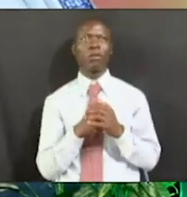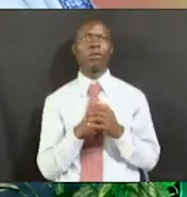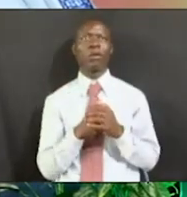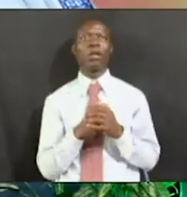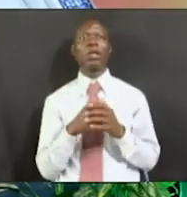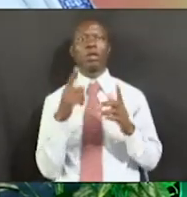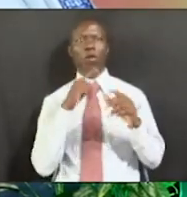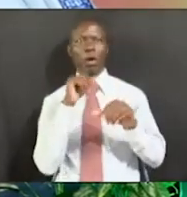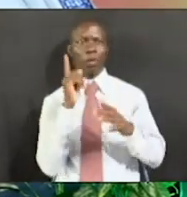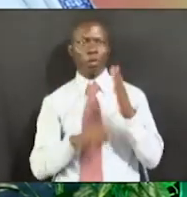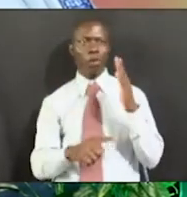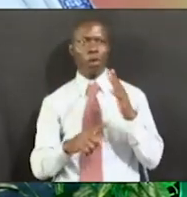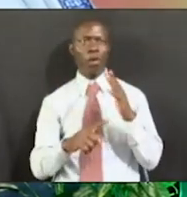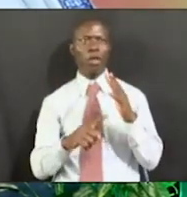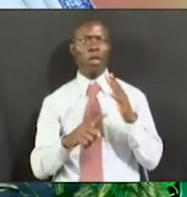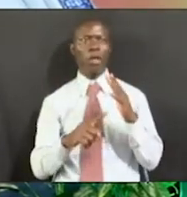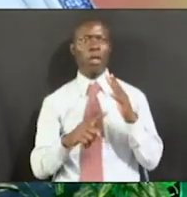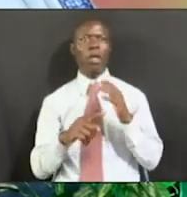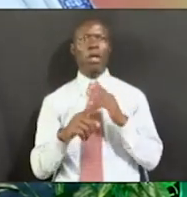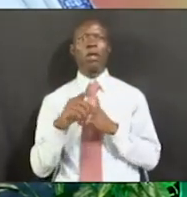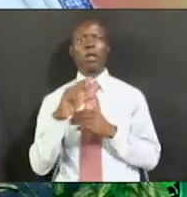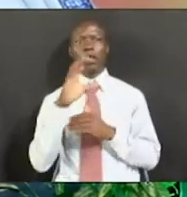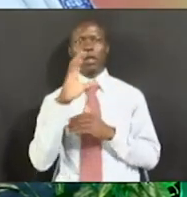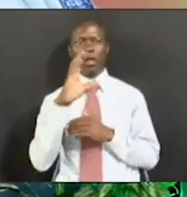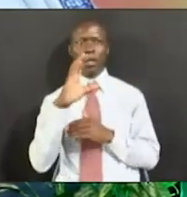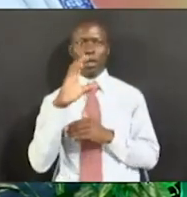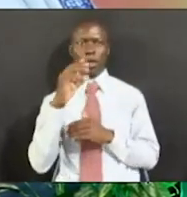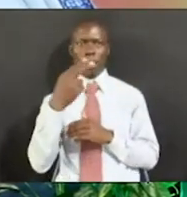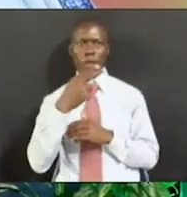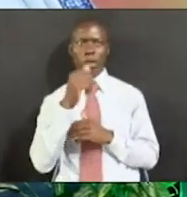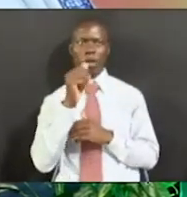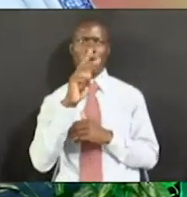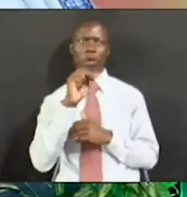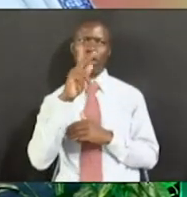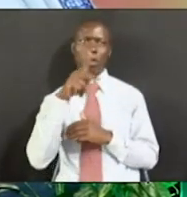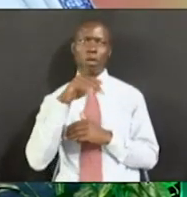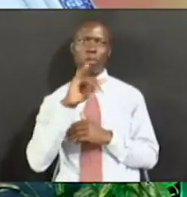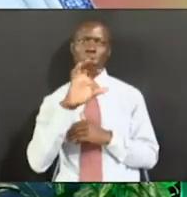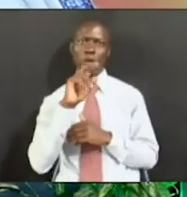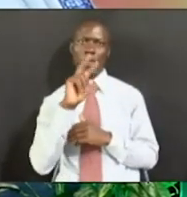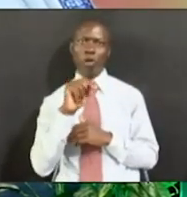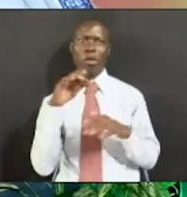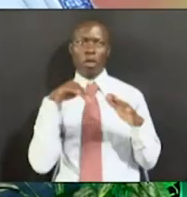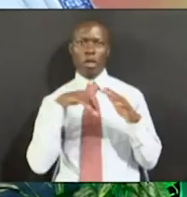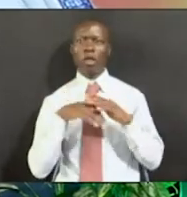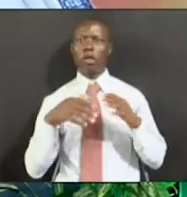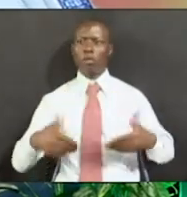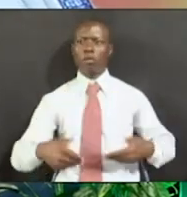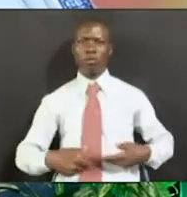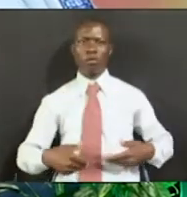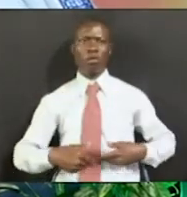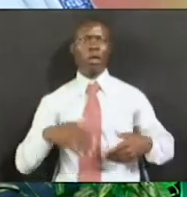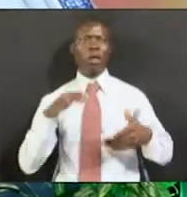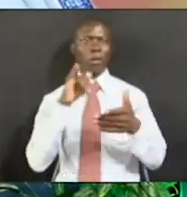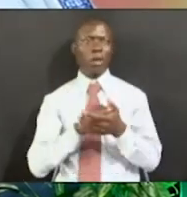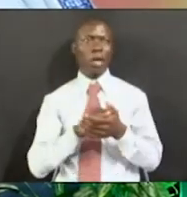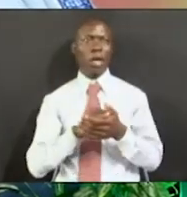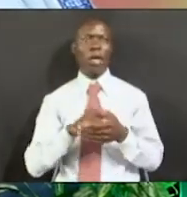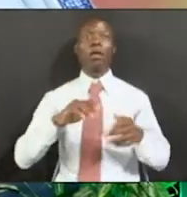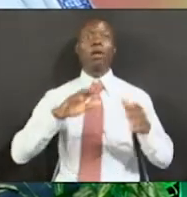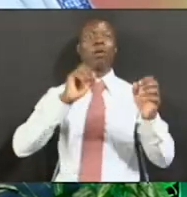Champion in You." The Champion in You. Now, turn to your neighbor. Turn to your